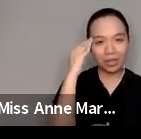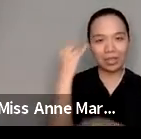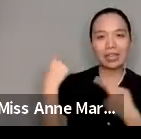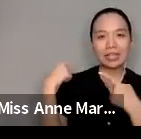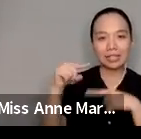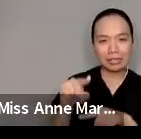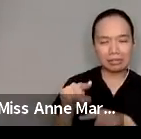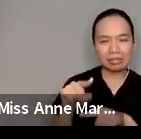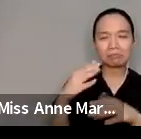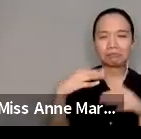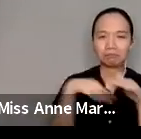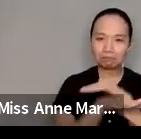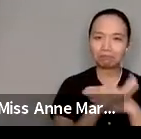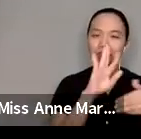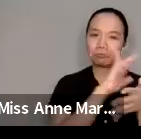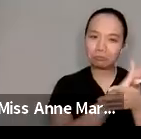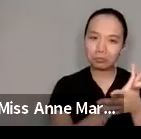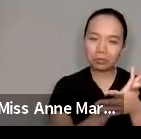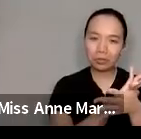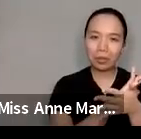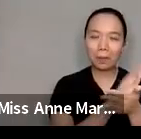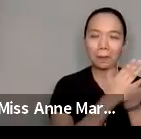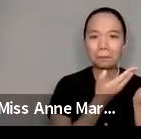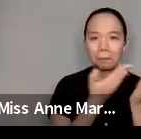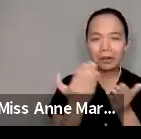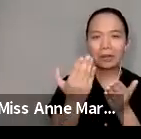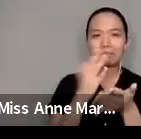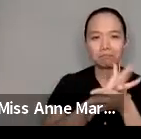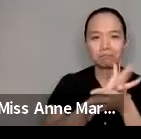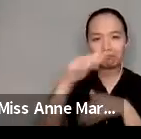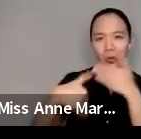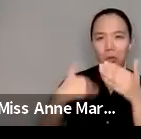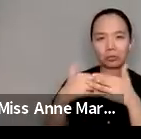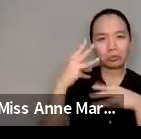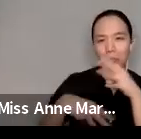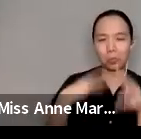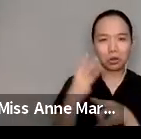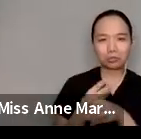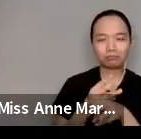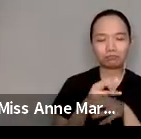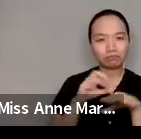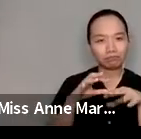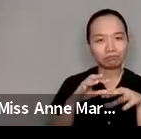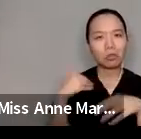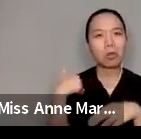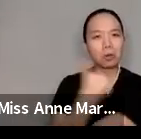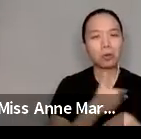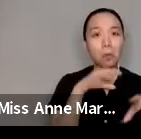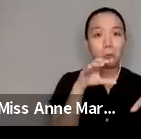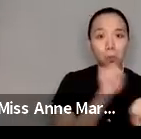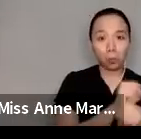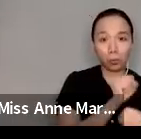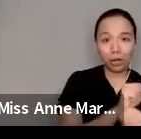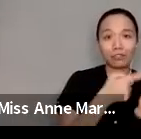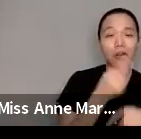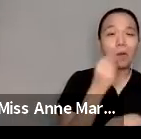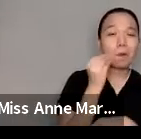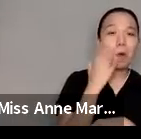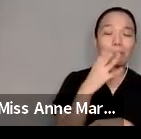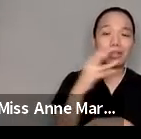of coronavirus and it bring the pandemic on our work, we must to work from home and study from